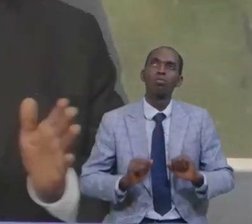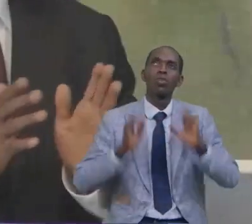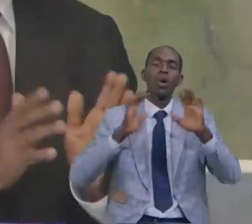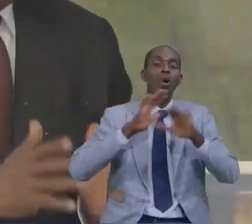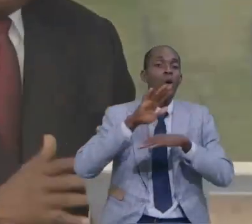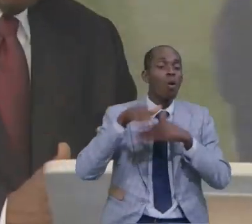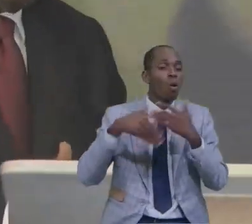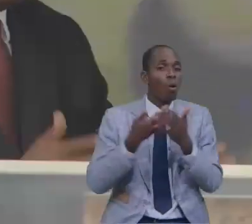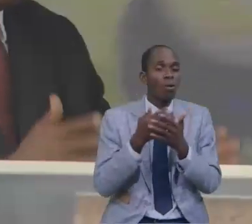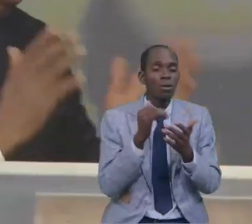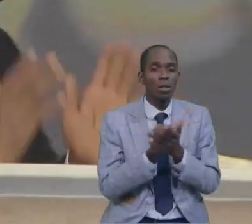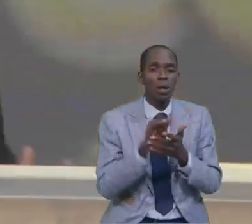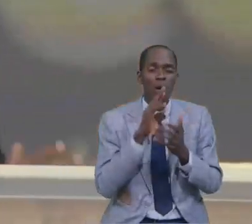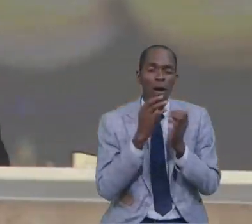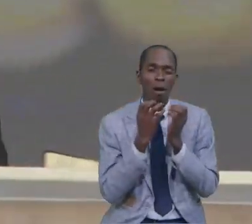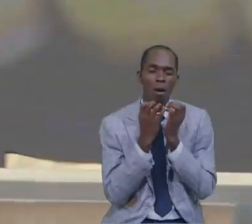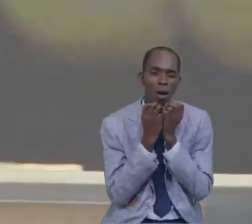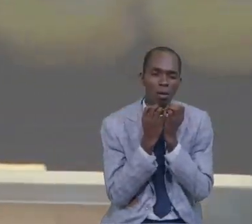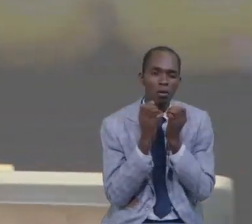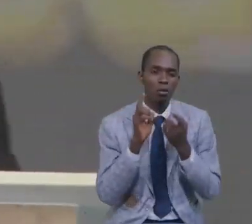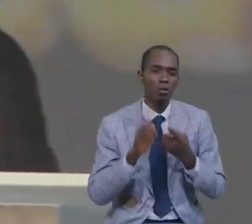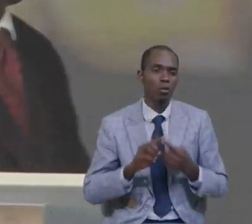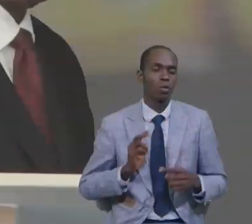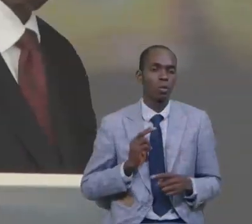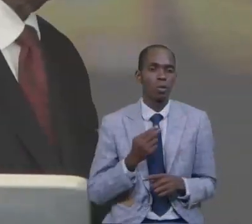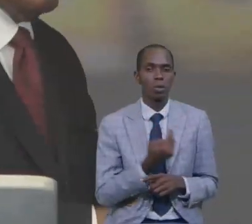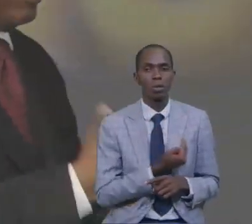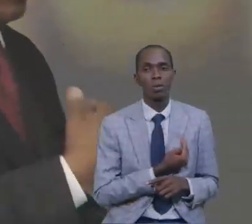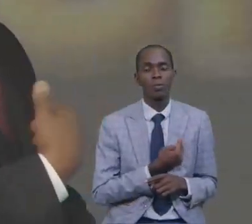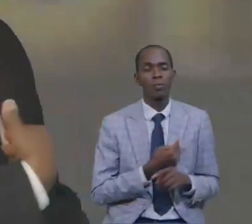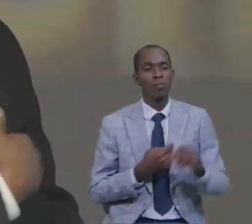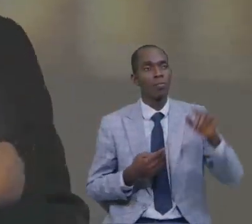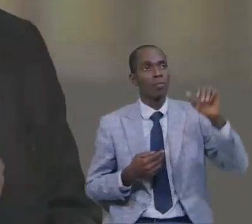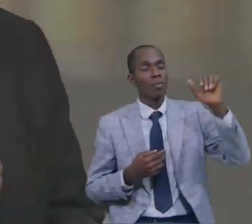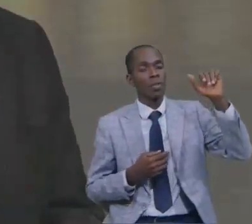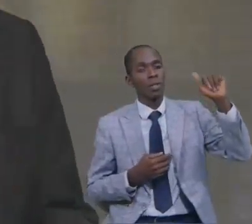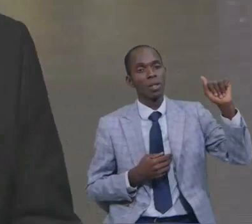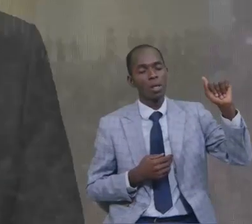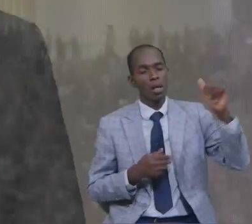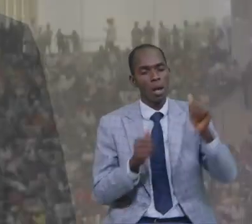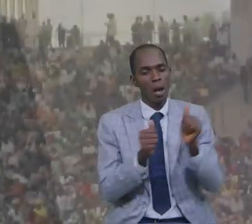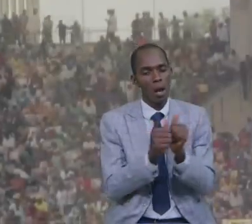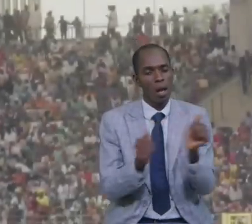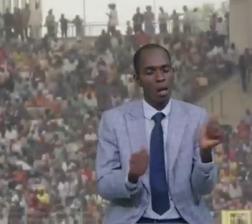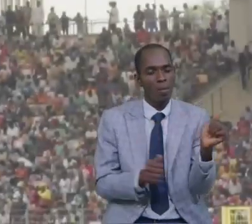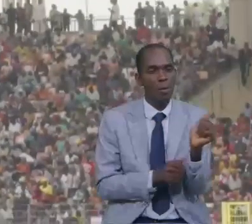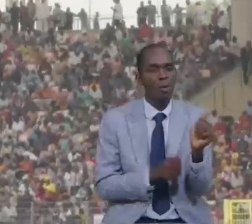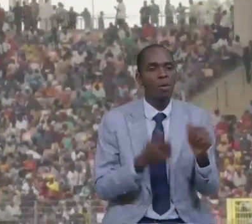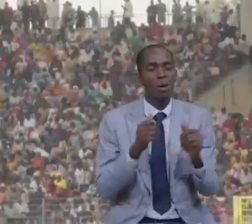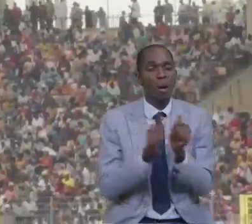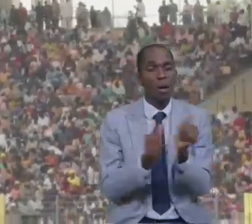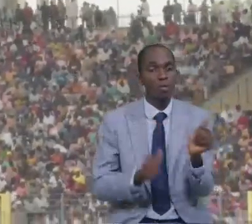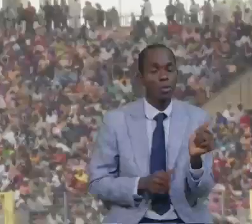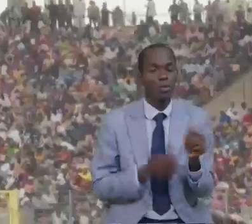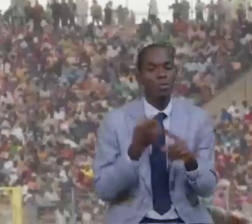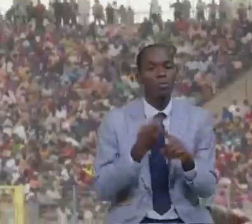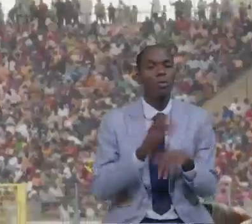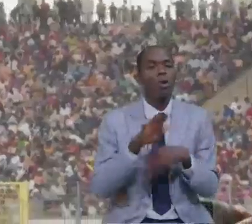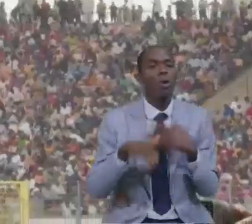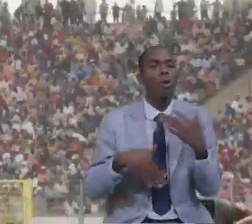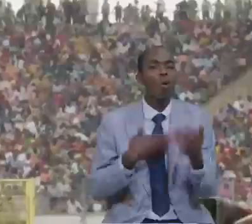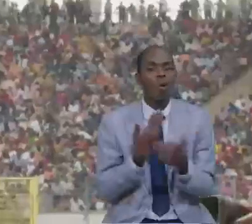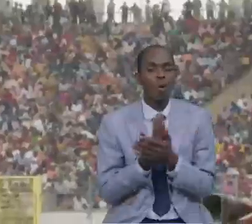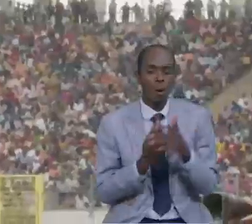all appearance of corruption. There is nothing in your heart anymore that